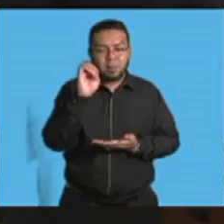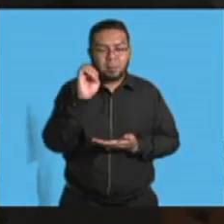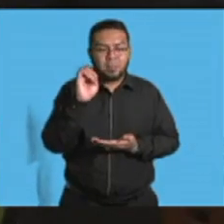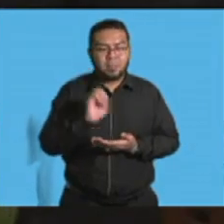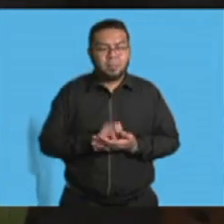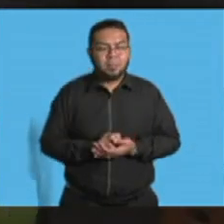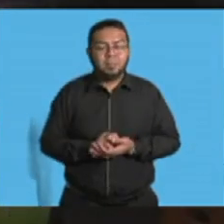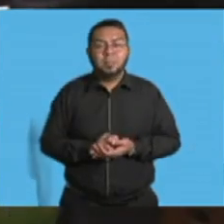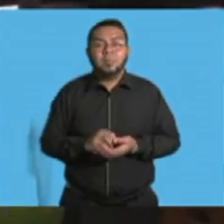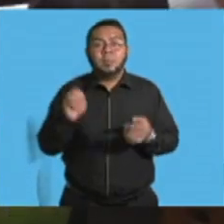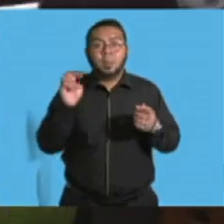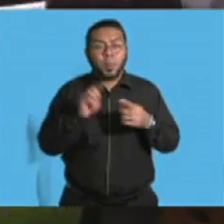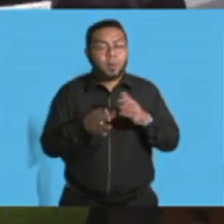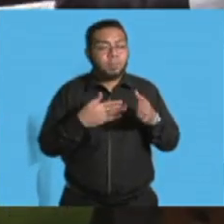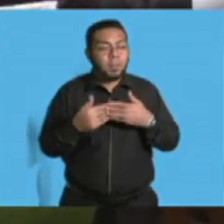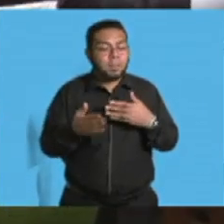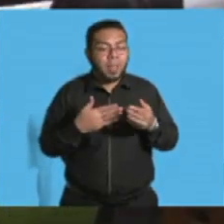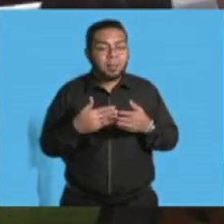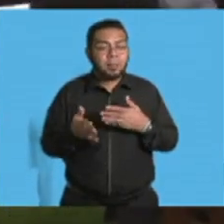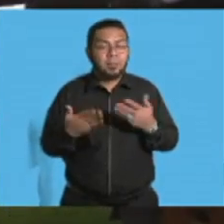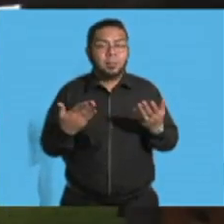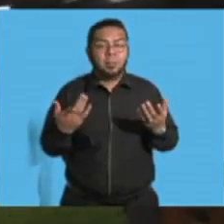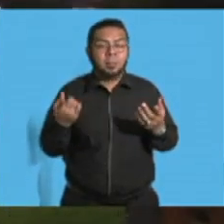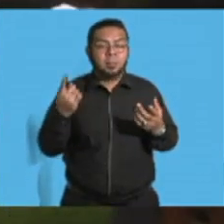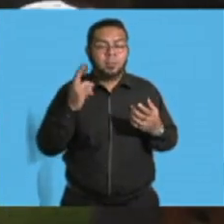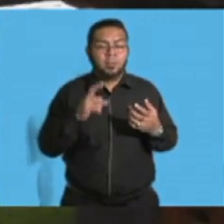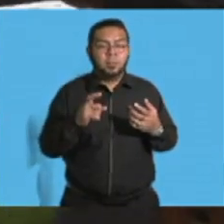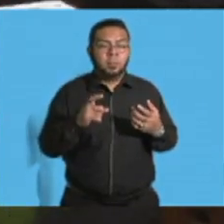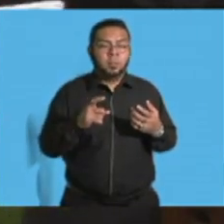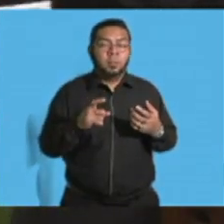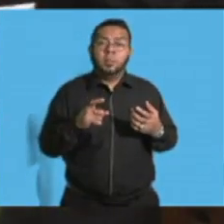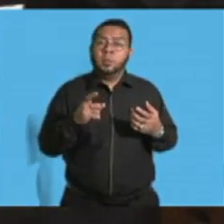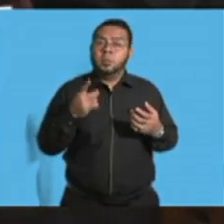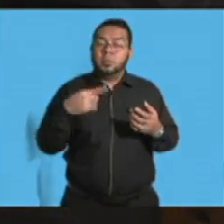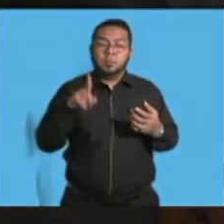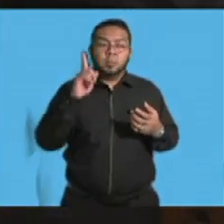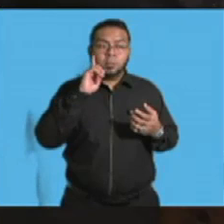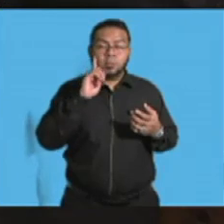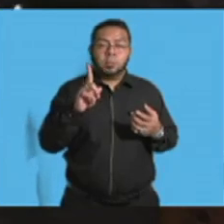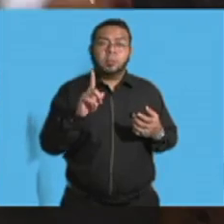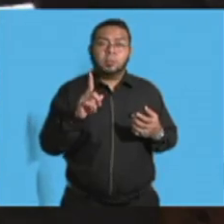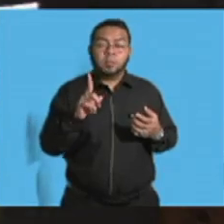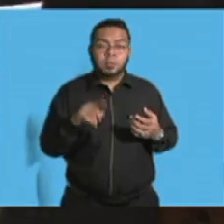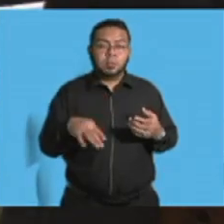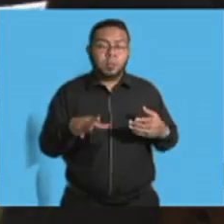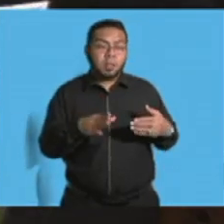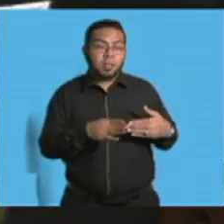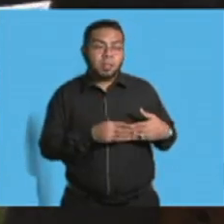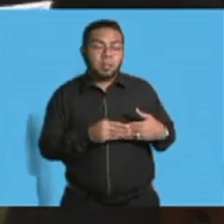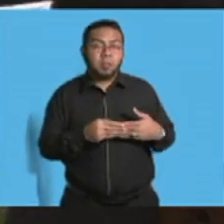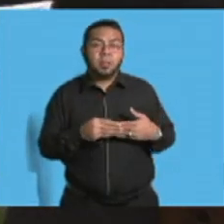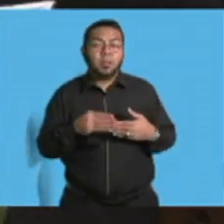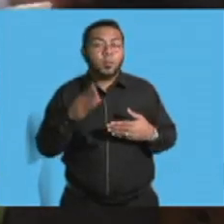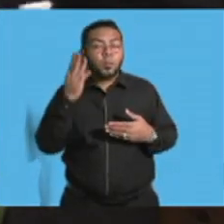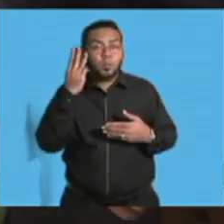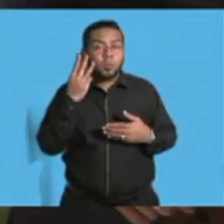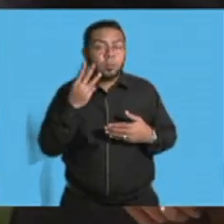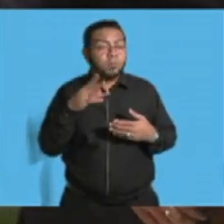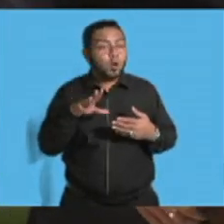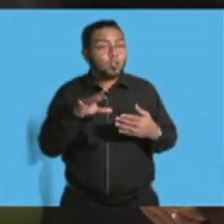that even the de facto deputy leader of SODELPA, in one of the speeches she gave at